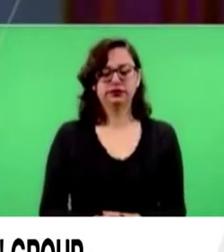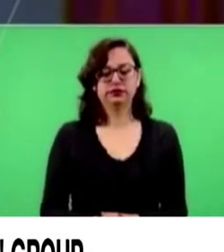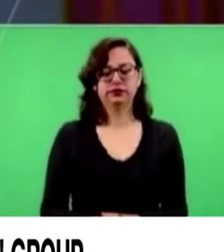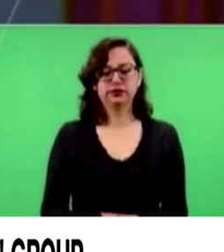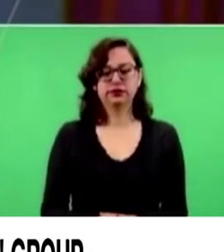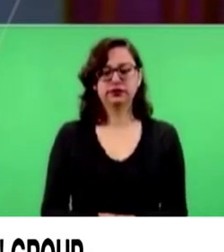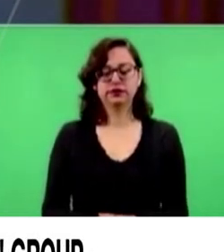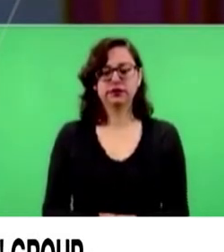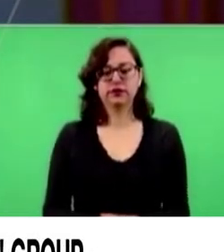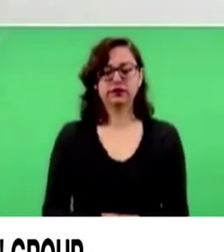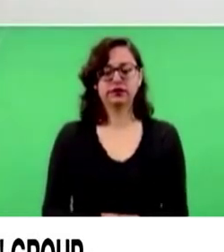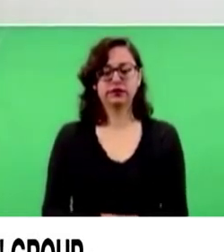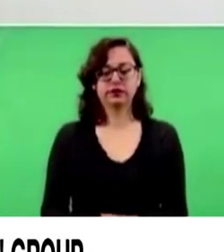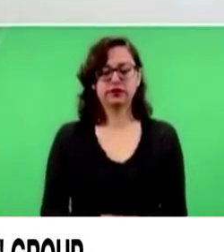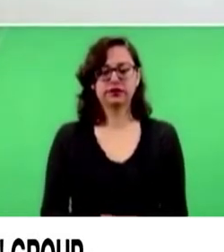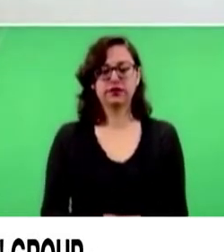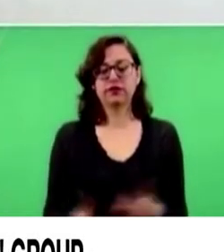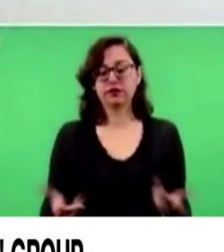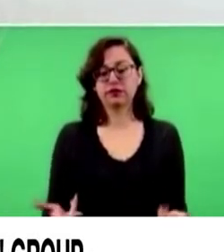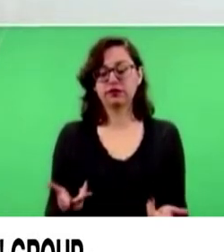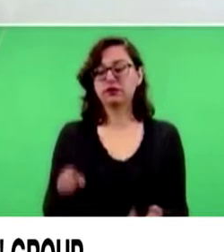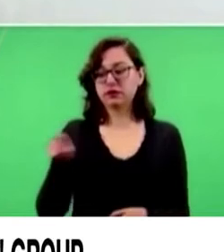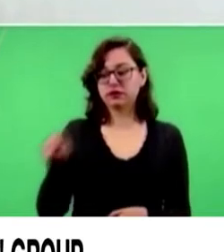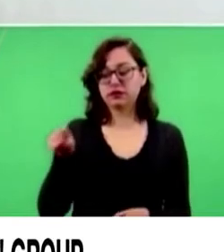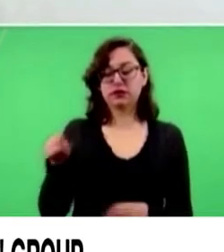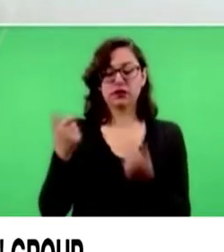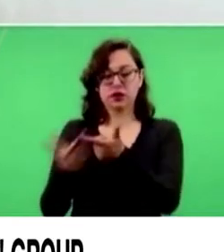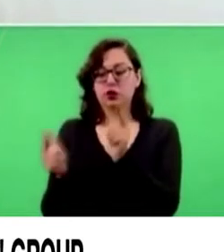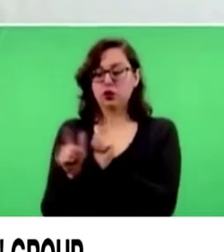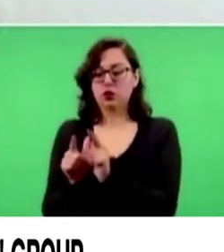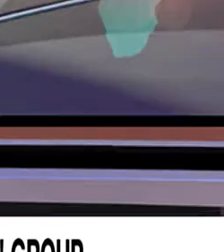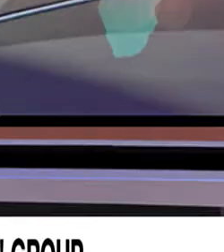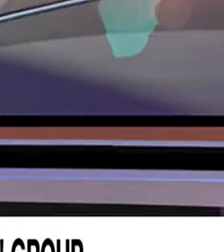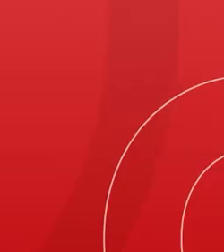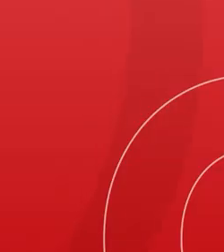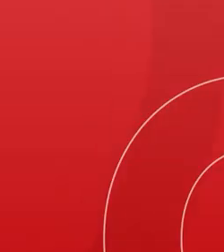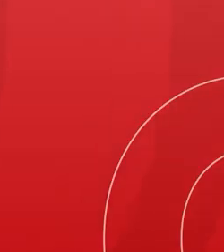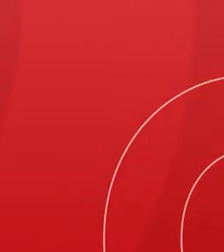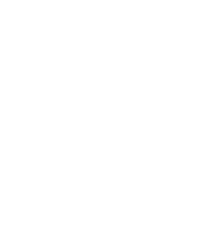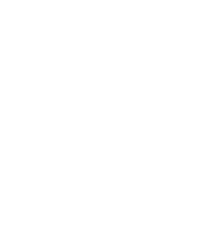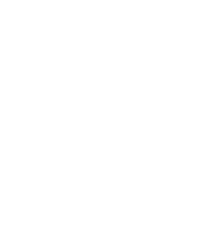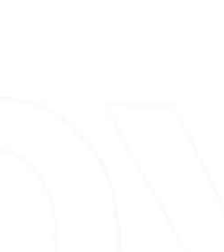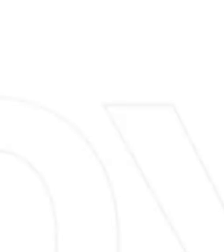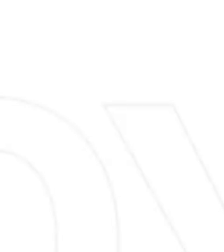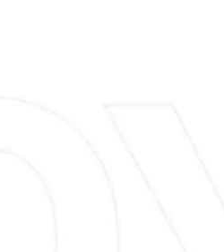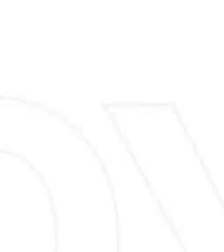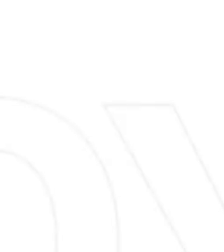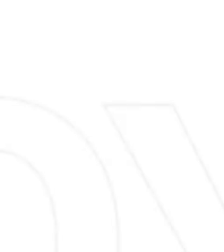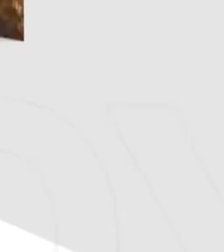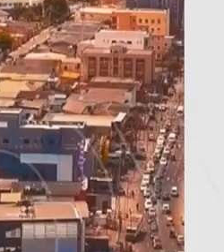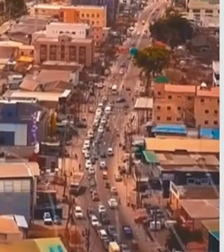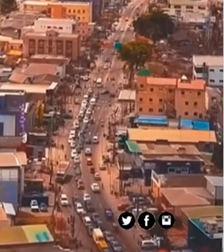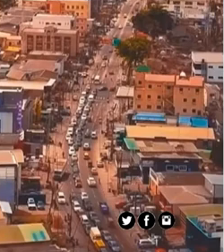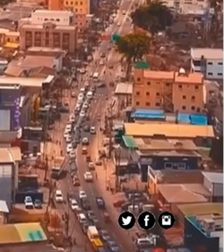remove him from office, and he responded that he did not believe that that was the case. Hello, hope you enjoyed the